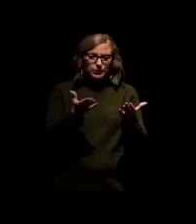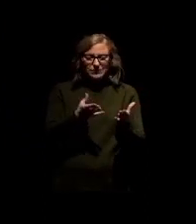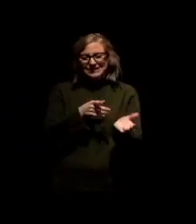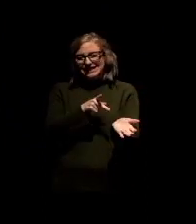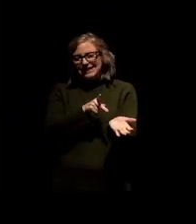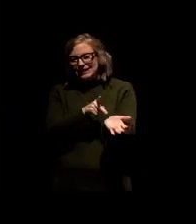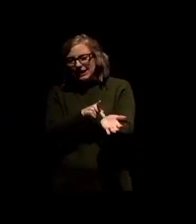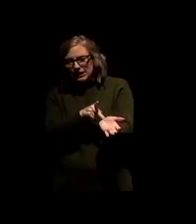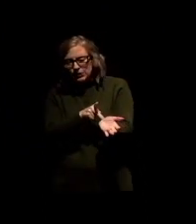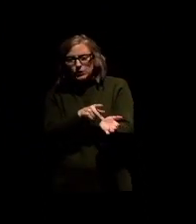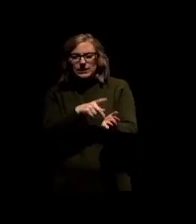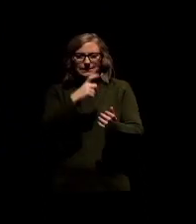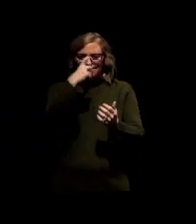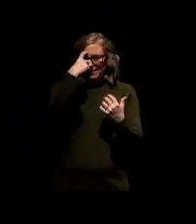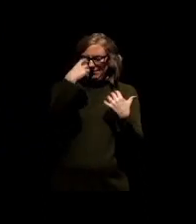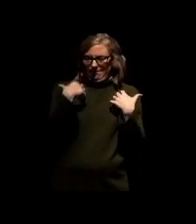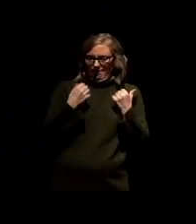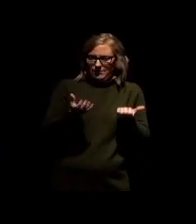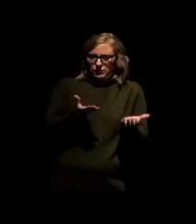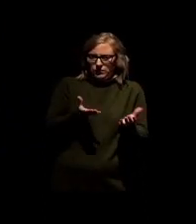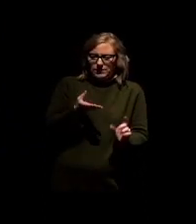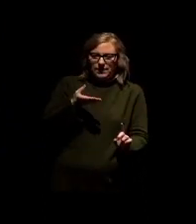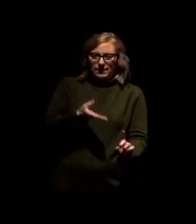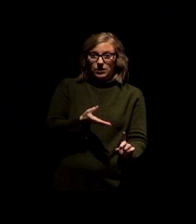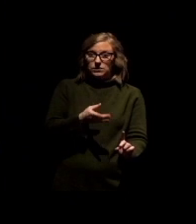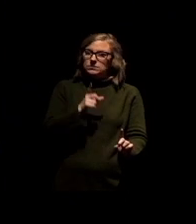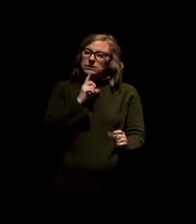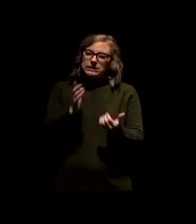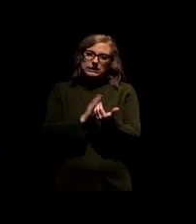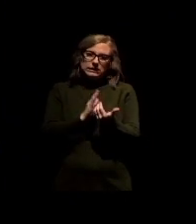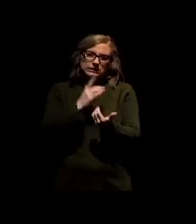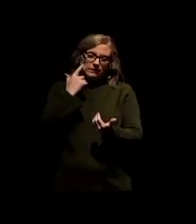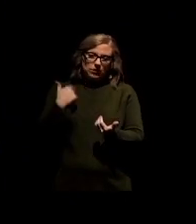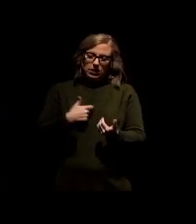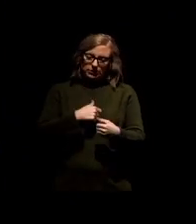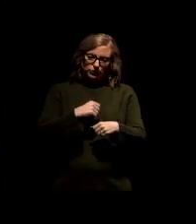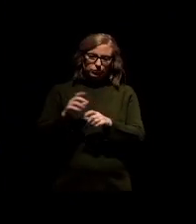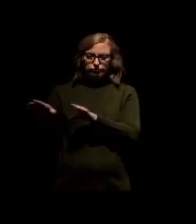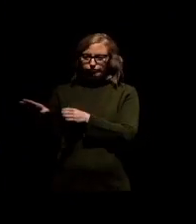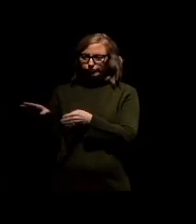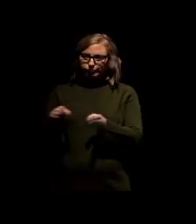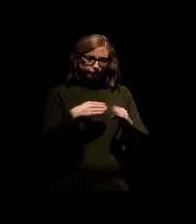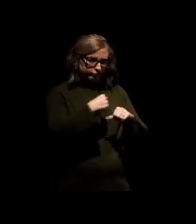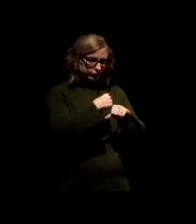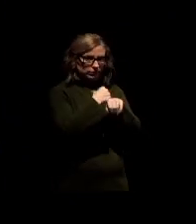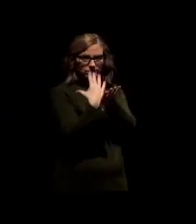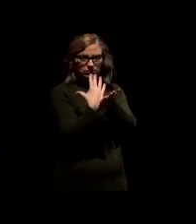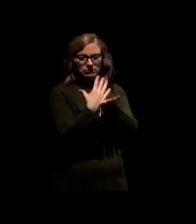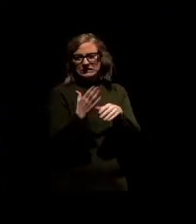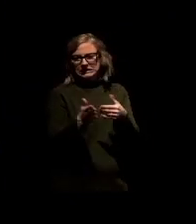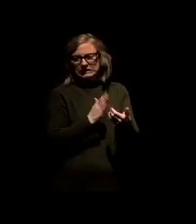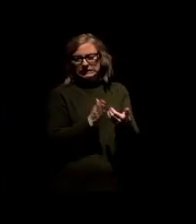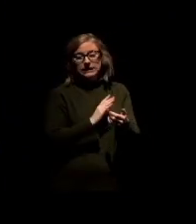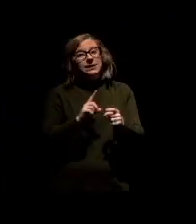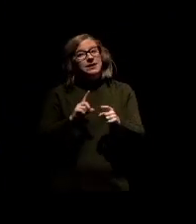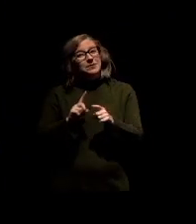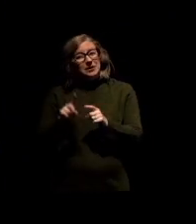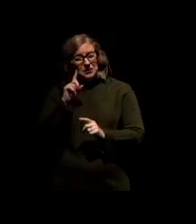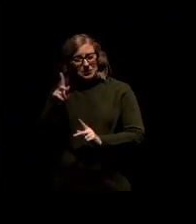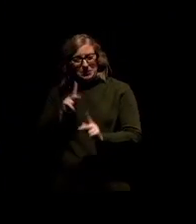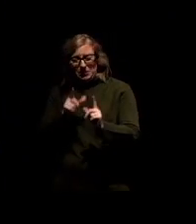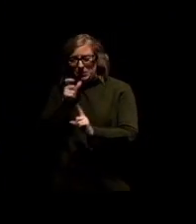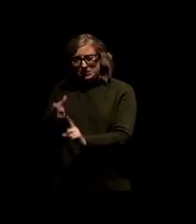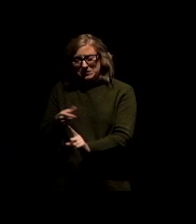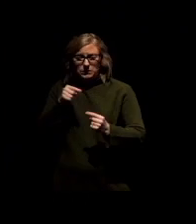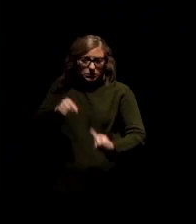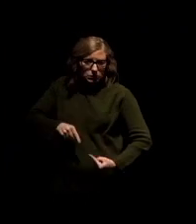health services there. So it was a really easy thing for us to do. But what was really challenging for people who were struggling with opiate use disorder